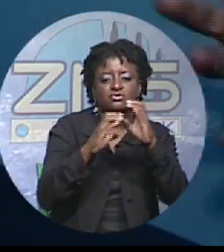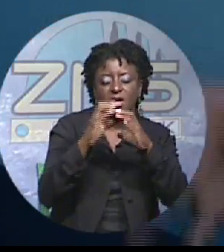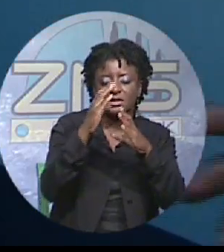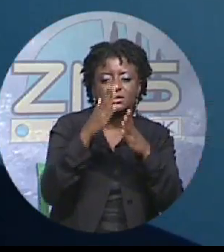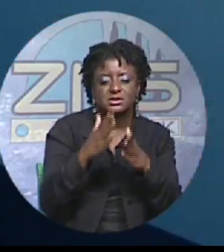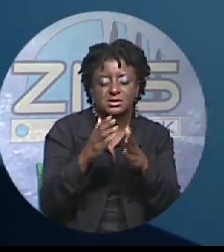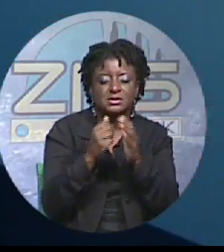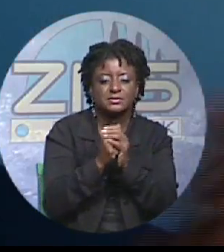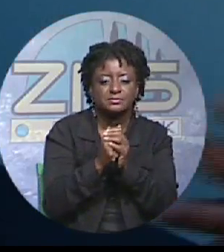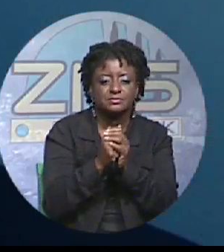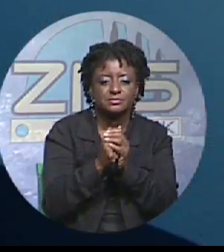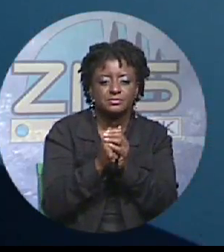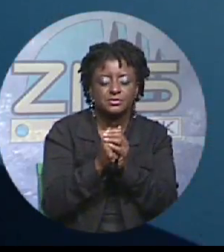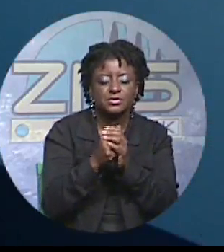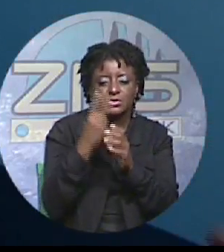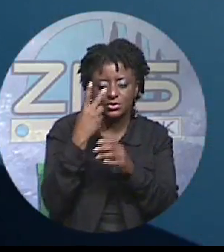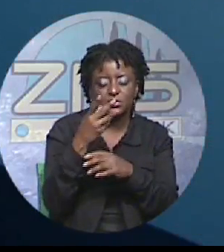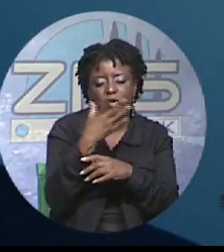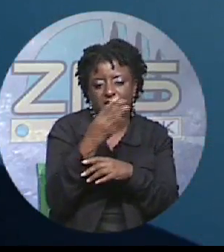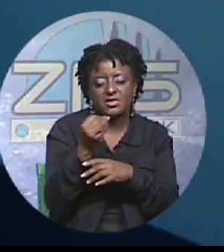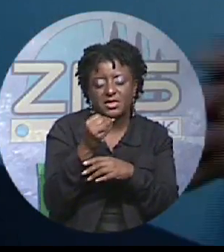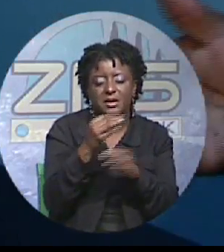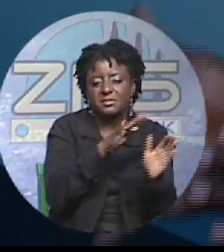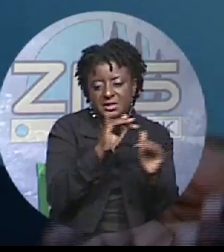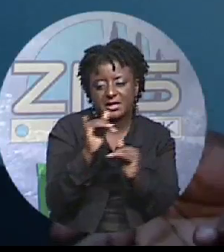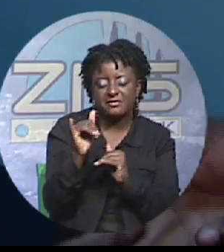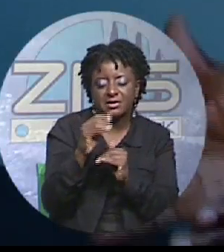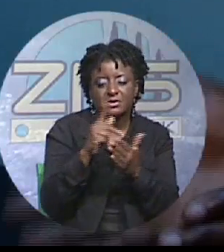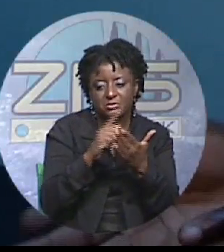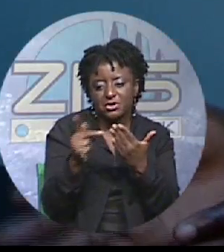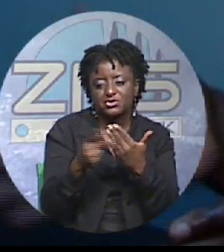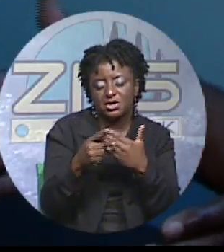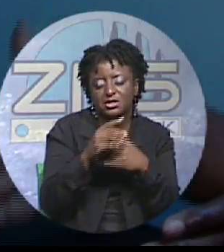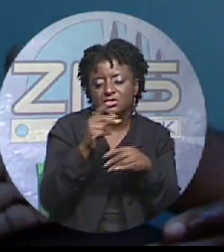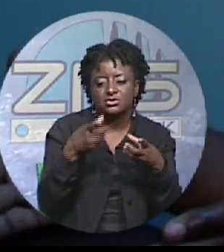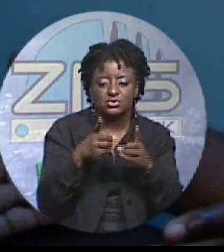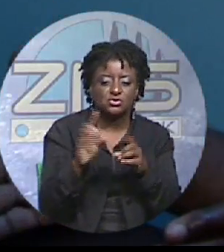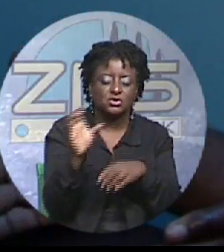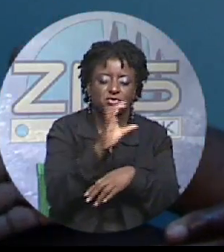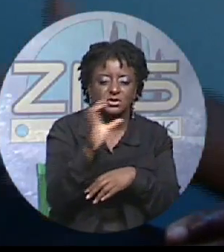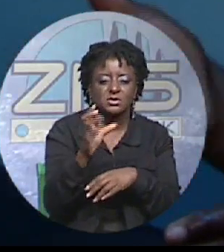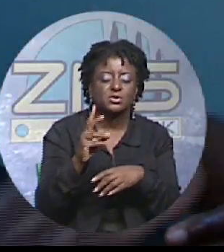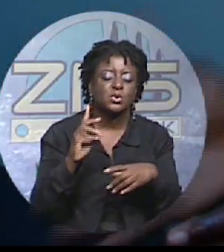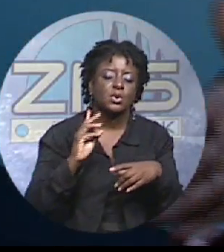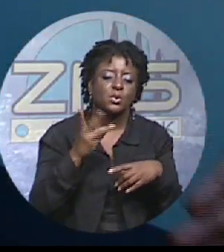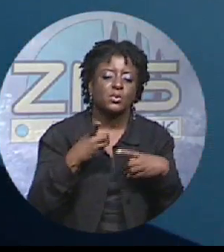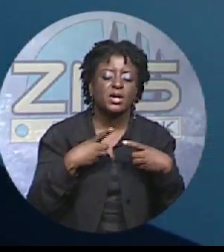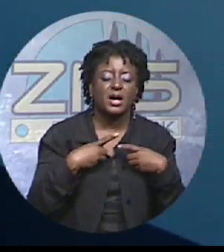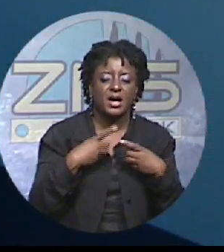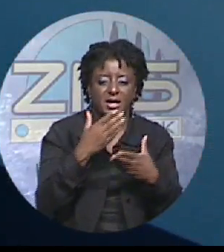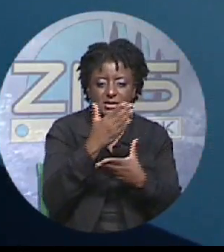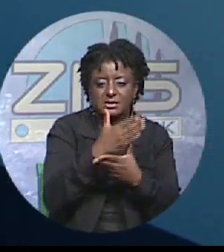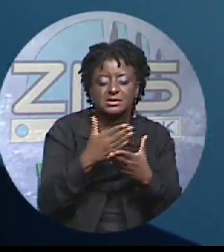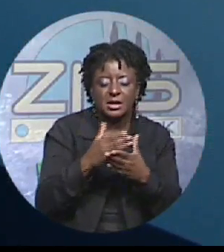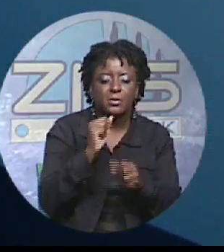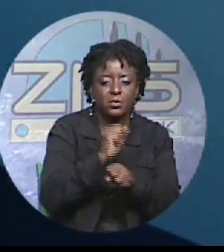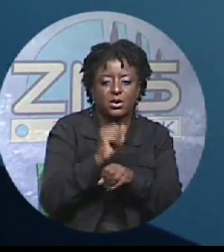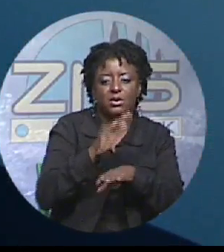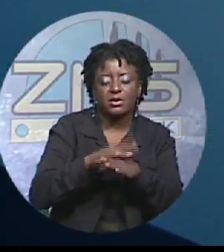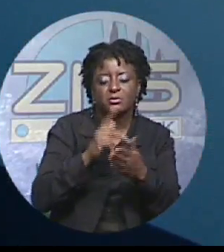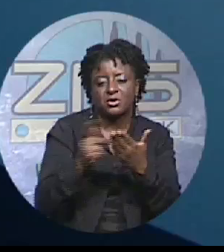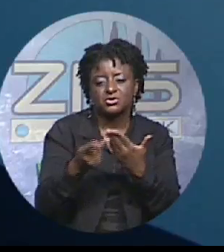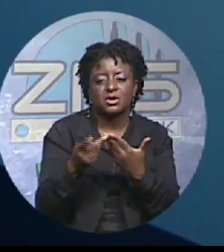through the gates. So I would say that while we've had some involvement in the project, we would have obviously liked to have